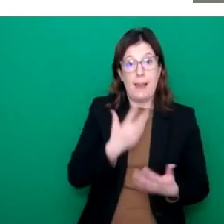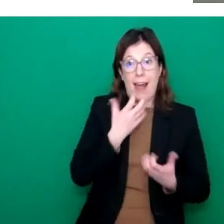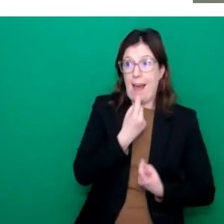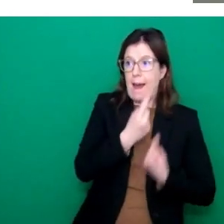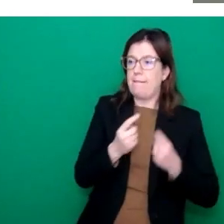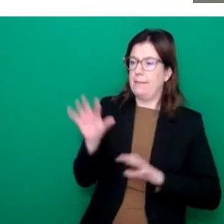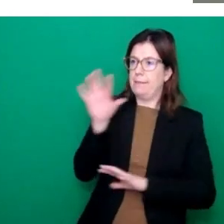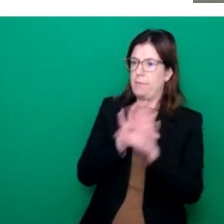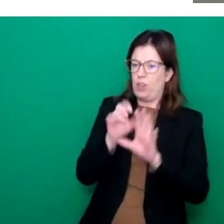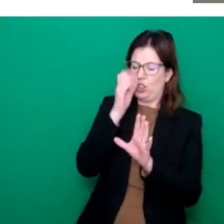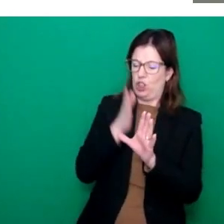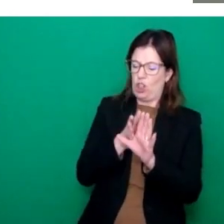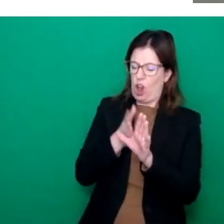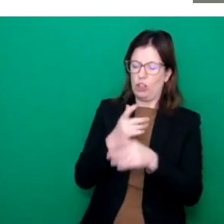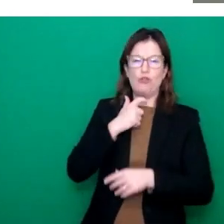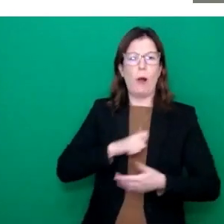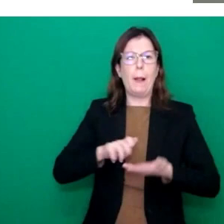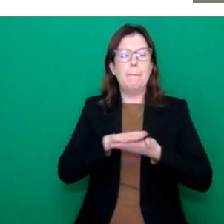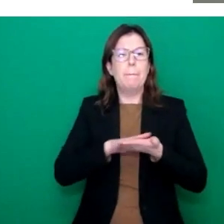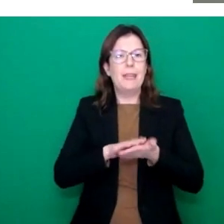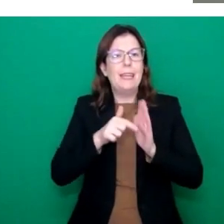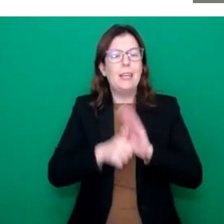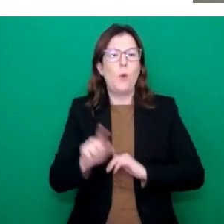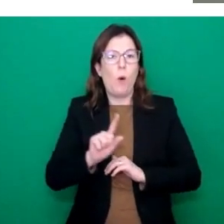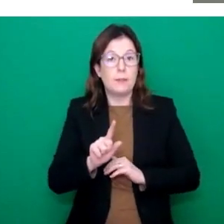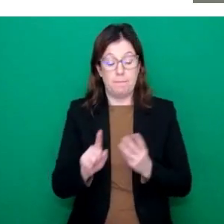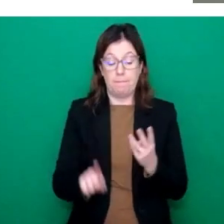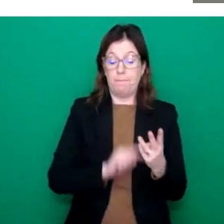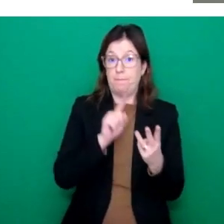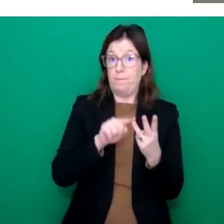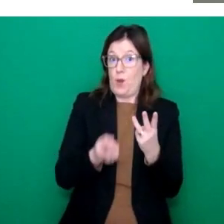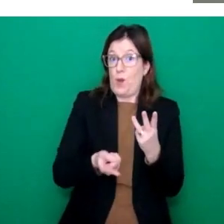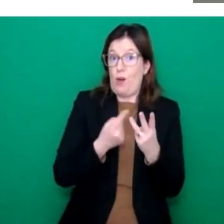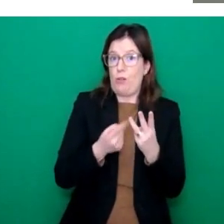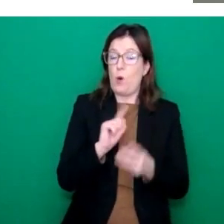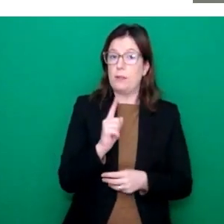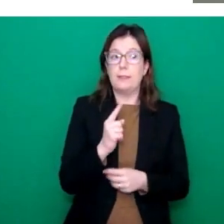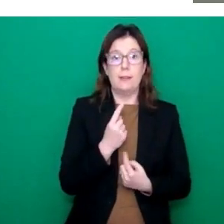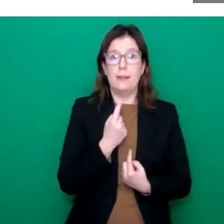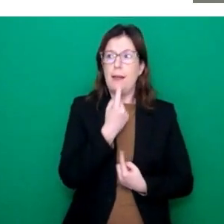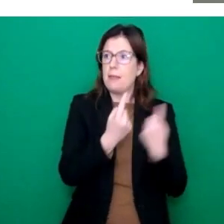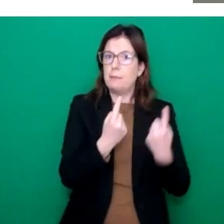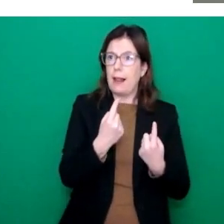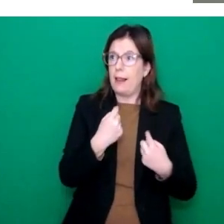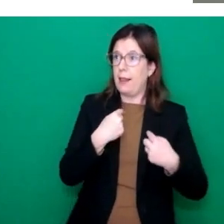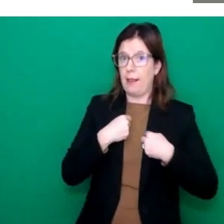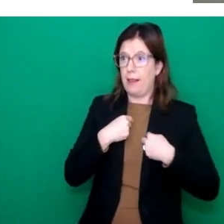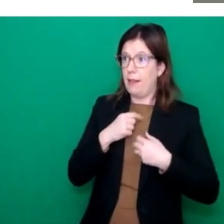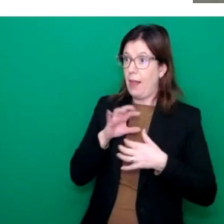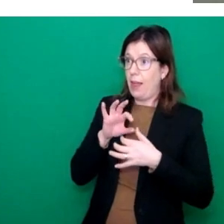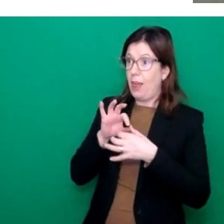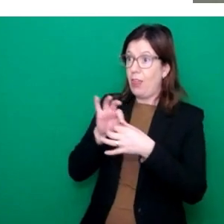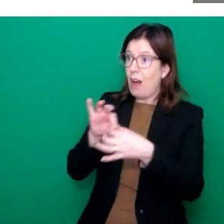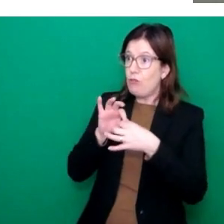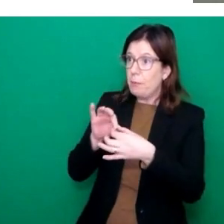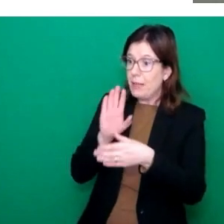the role of a psychologist, or their other misconceptions were that they didn't have any value to add to the therapeutic